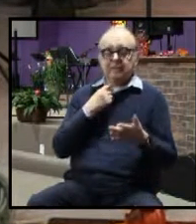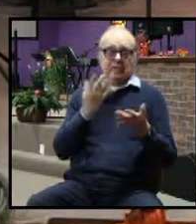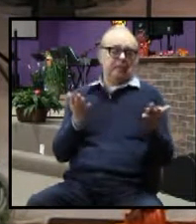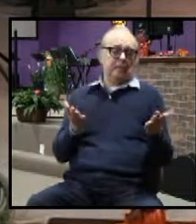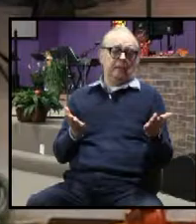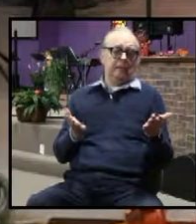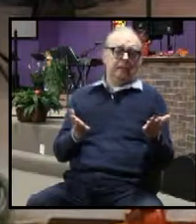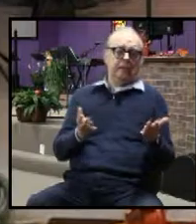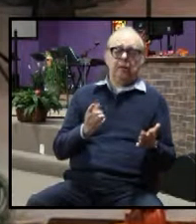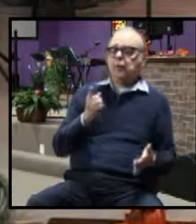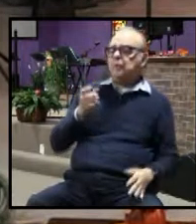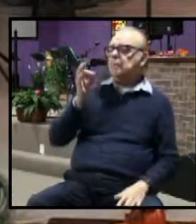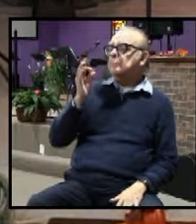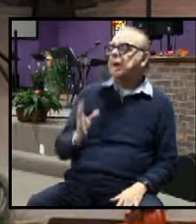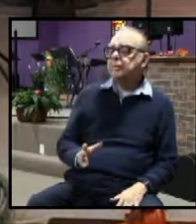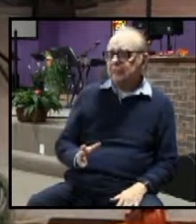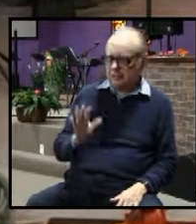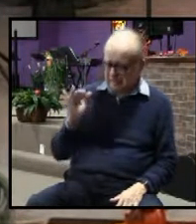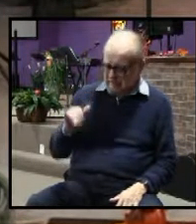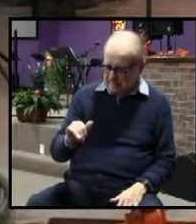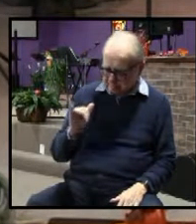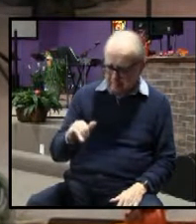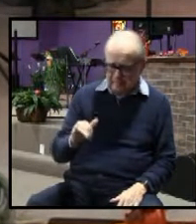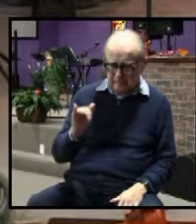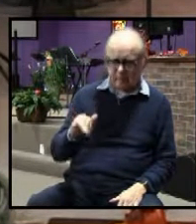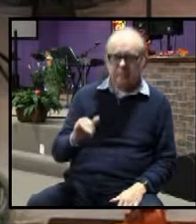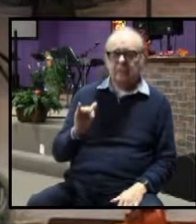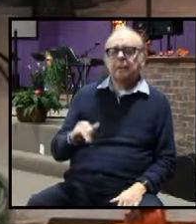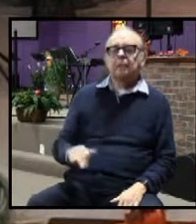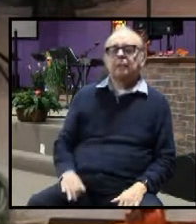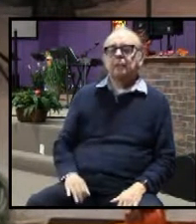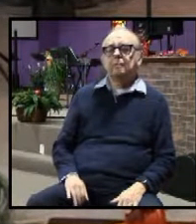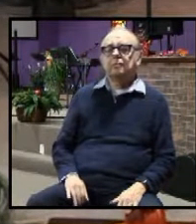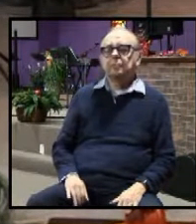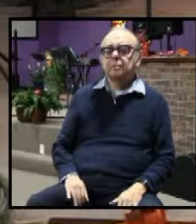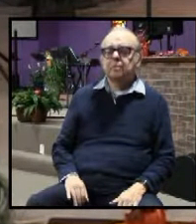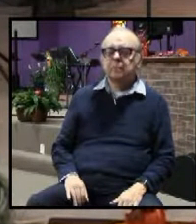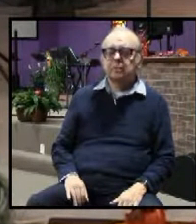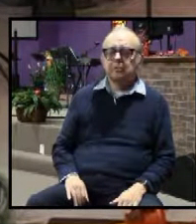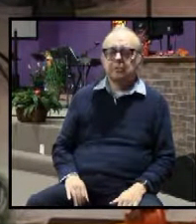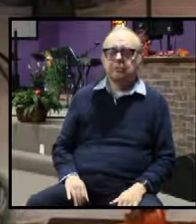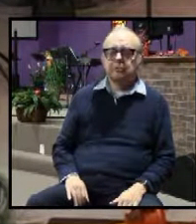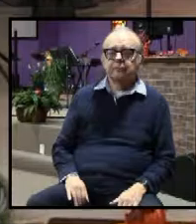You may say, well, you're a pastor? Yes.